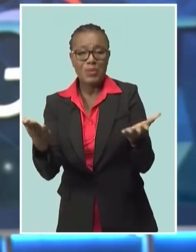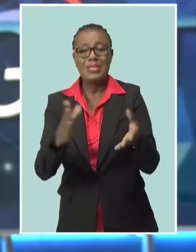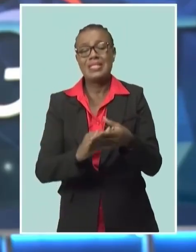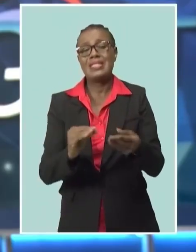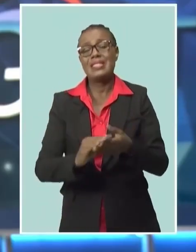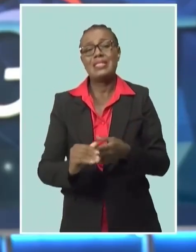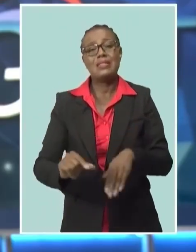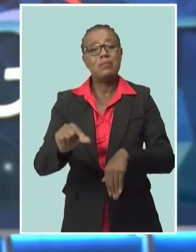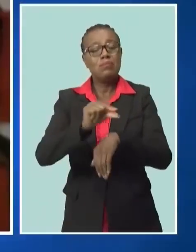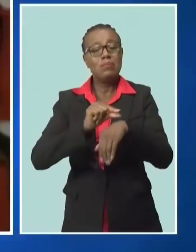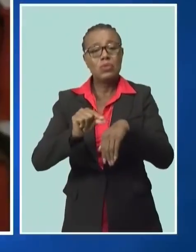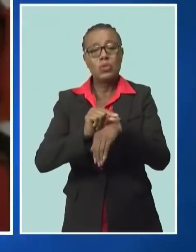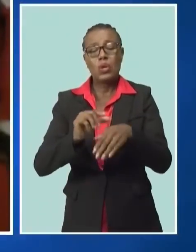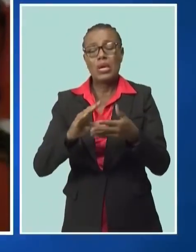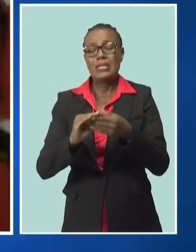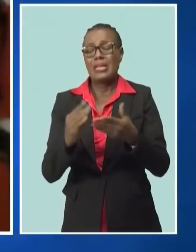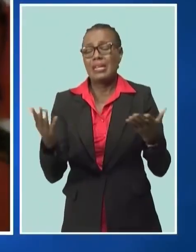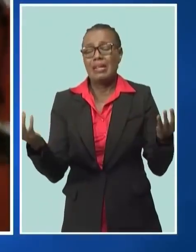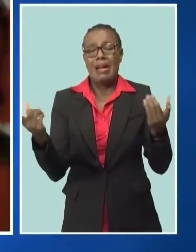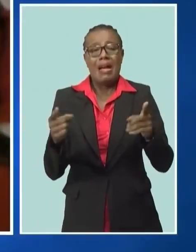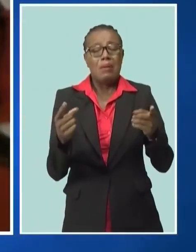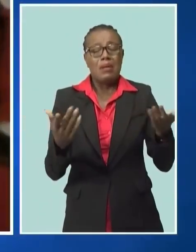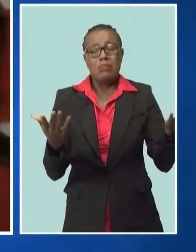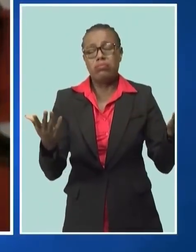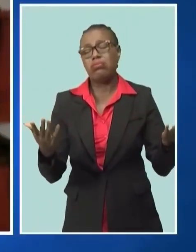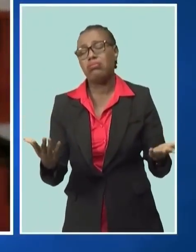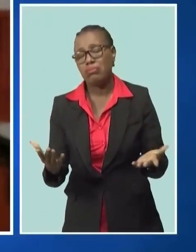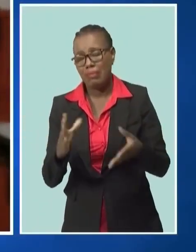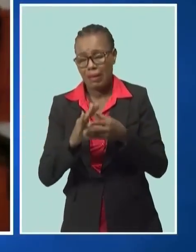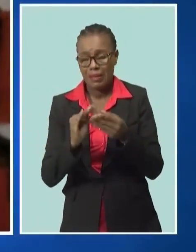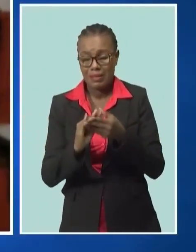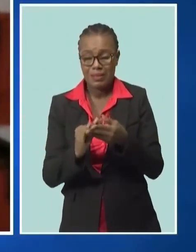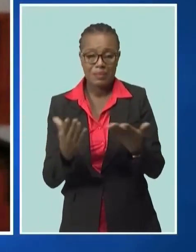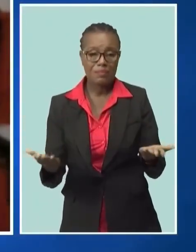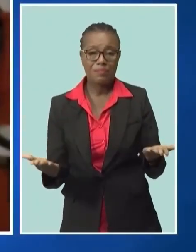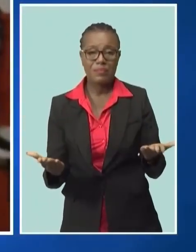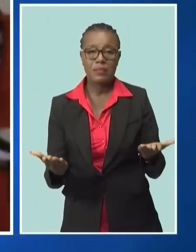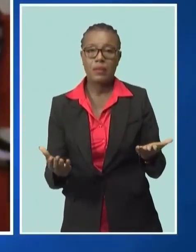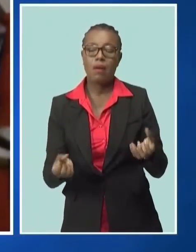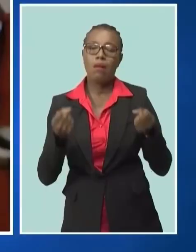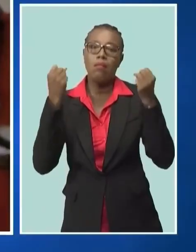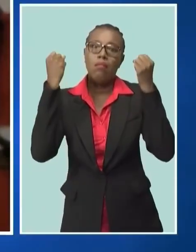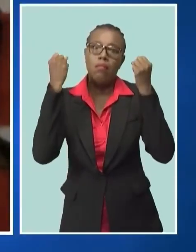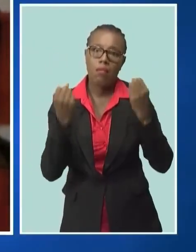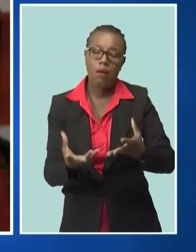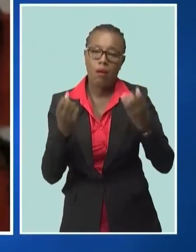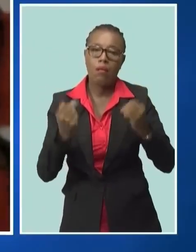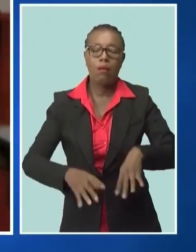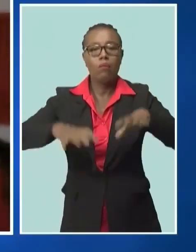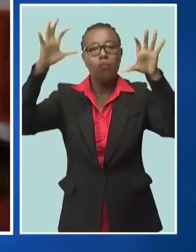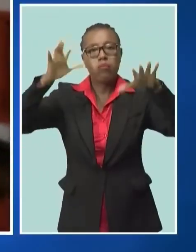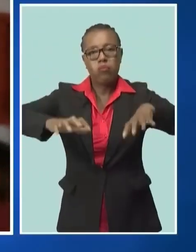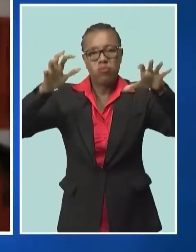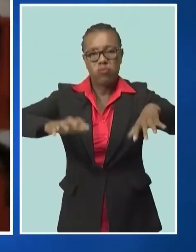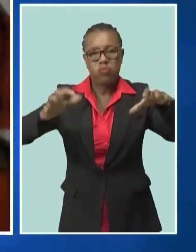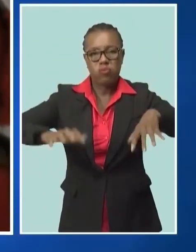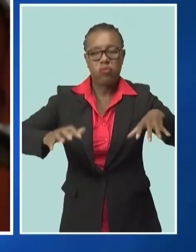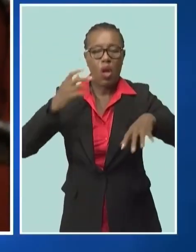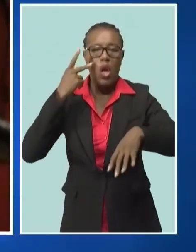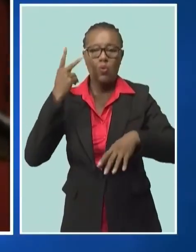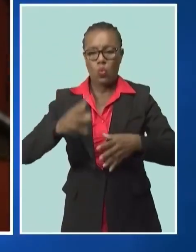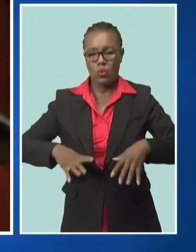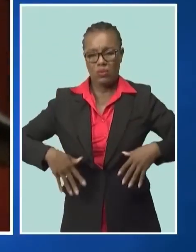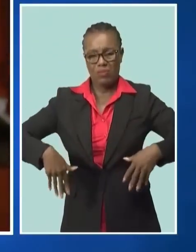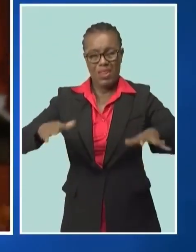speak. There was a lot of rain, and I noticed that there was a lot of water coming through the